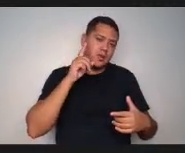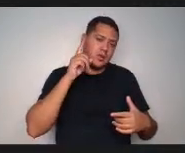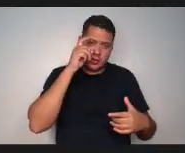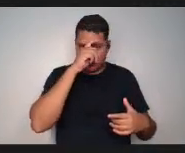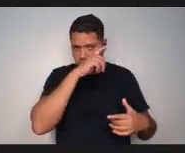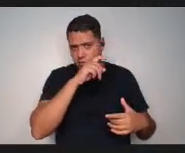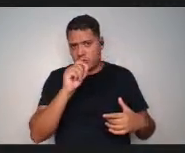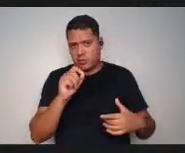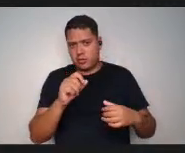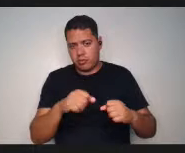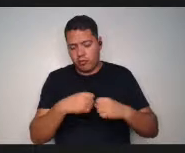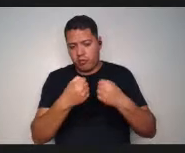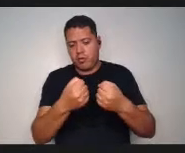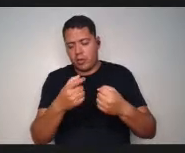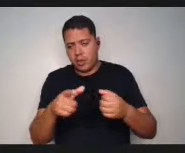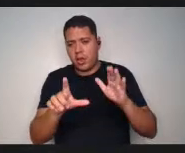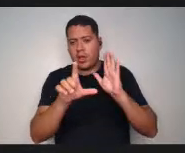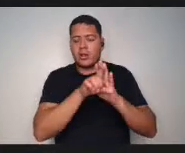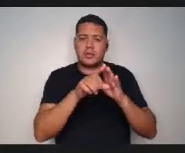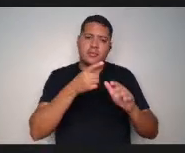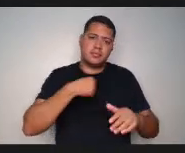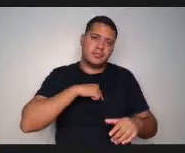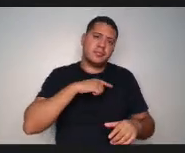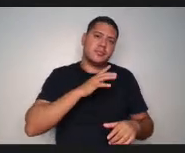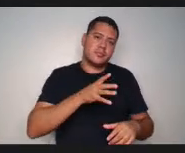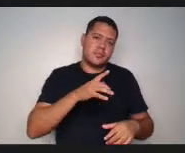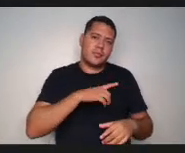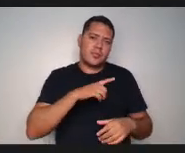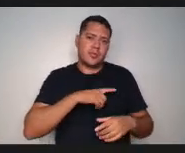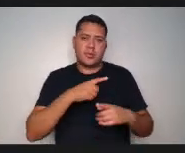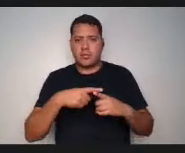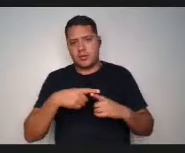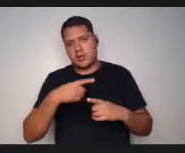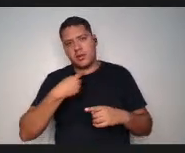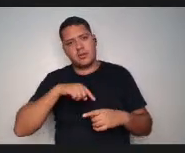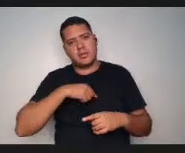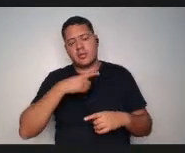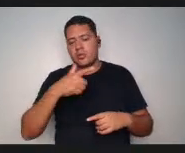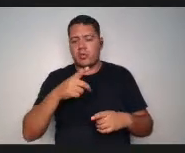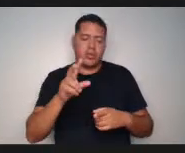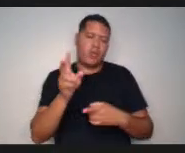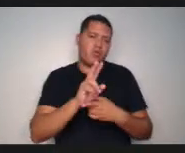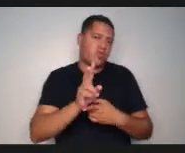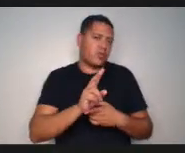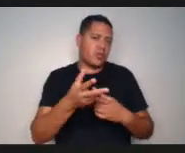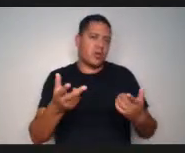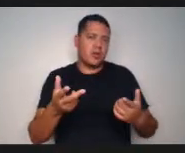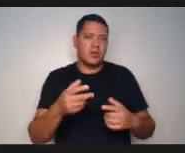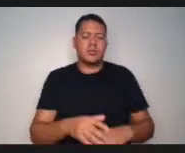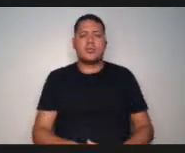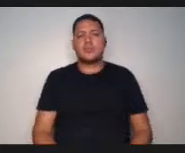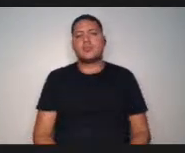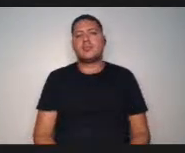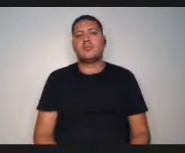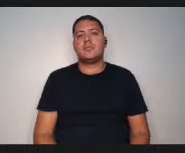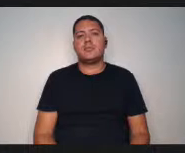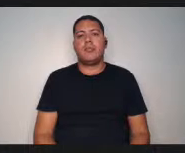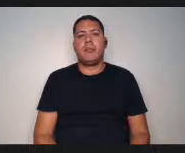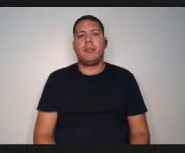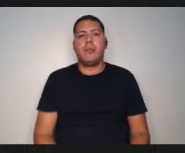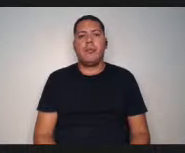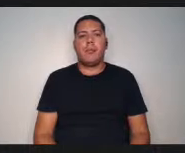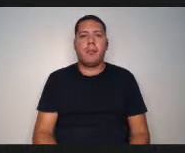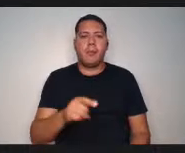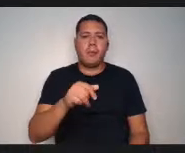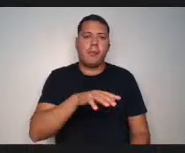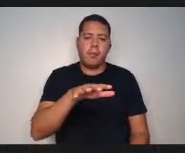of inspectors, you know, anti-regulatory environment. It's very difficult. There has been some new